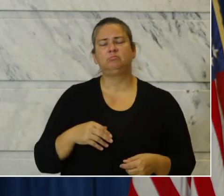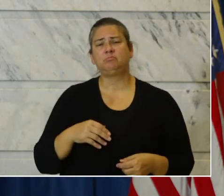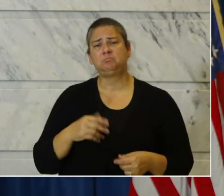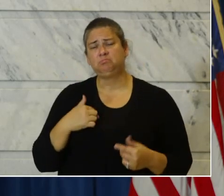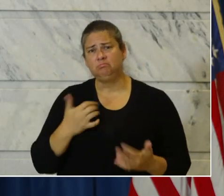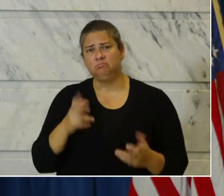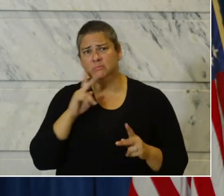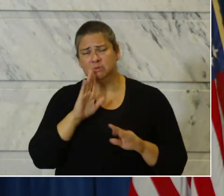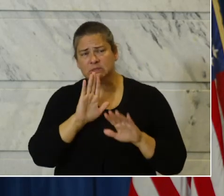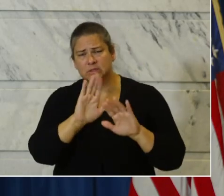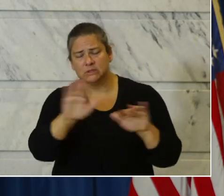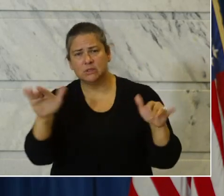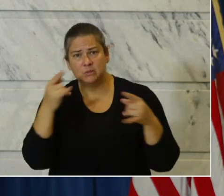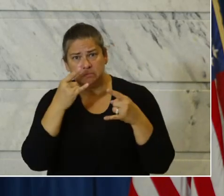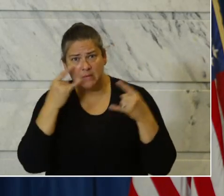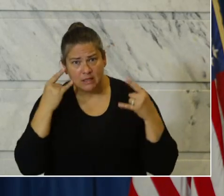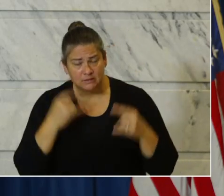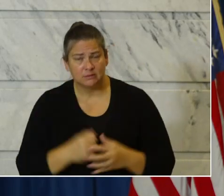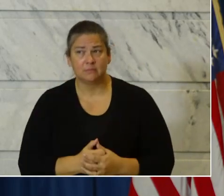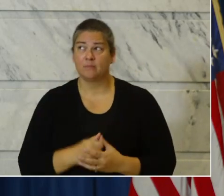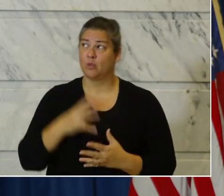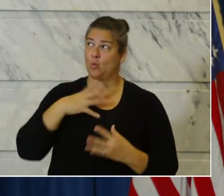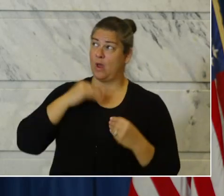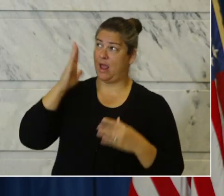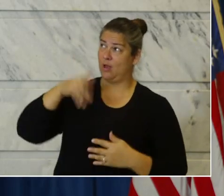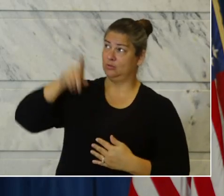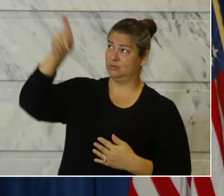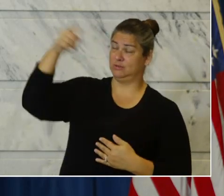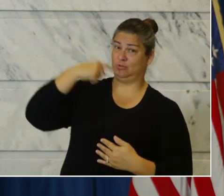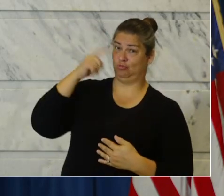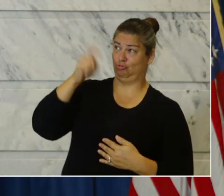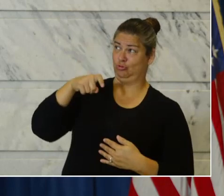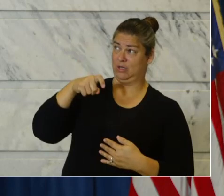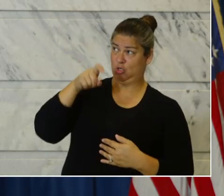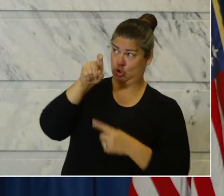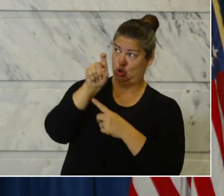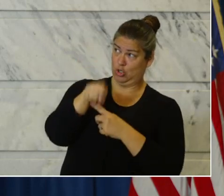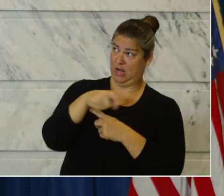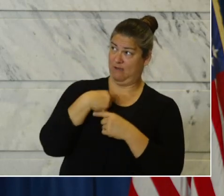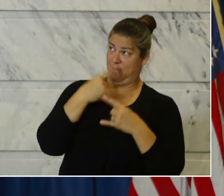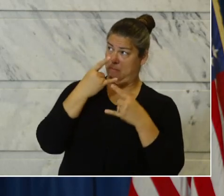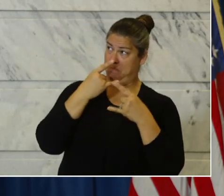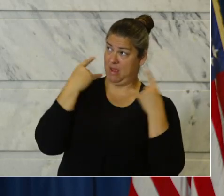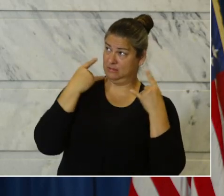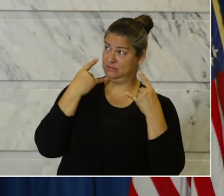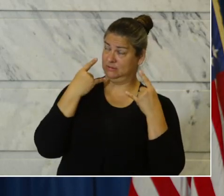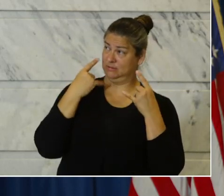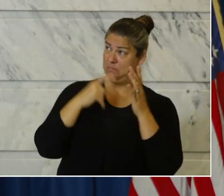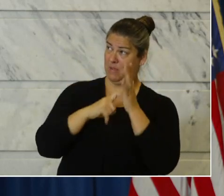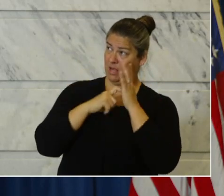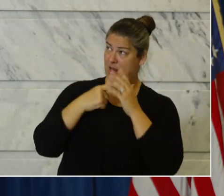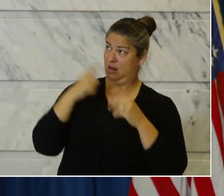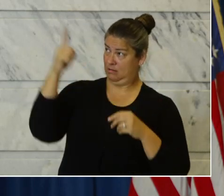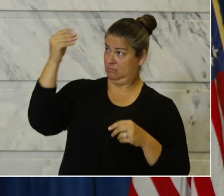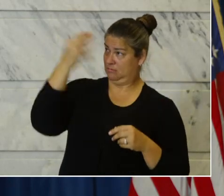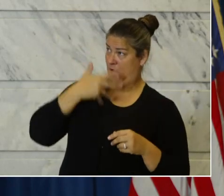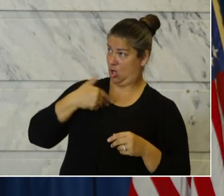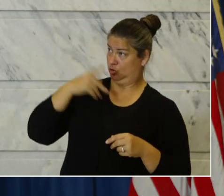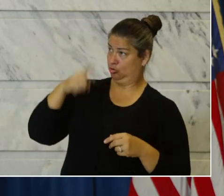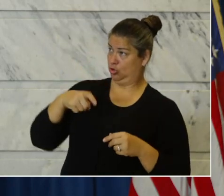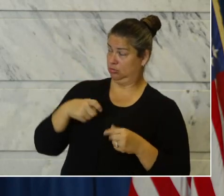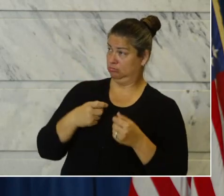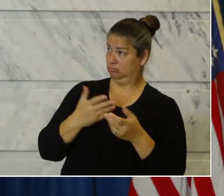wearing the mask in the White House, again, says we not only should have a mask mandate, but I should be encouraging it every day. Engaging in that